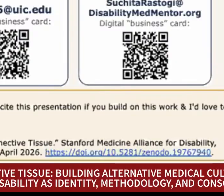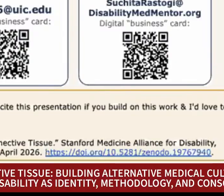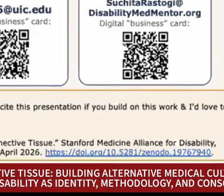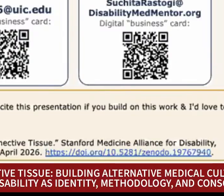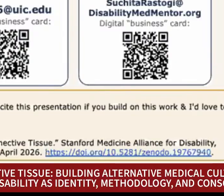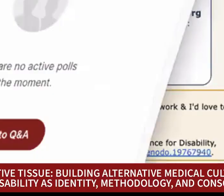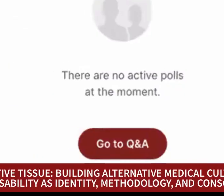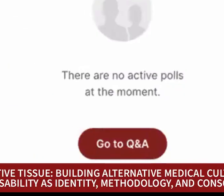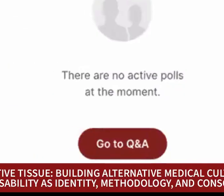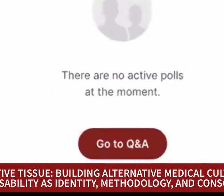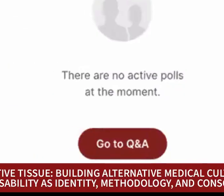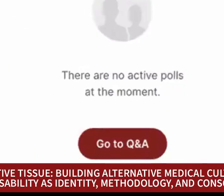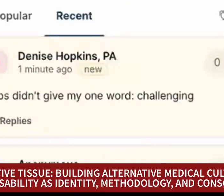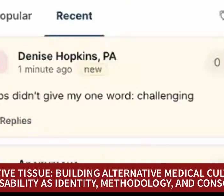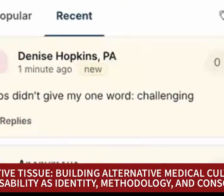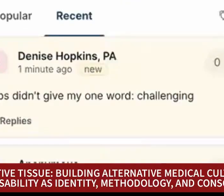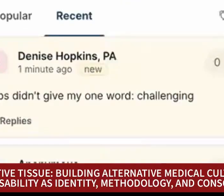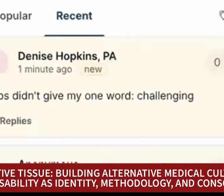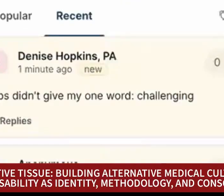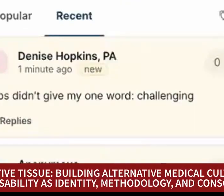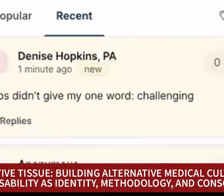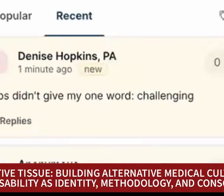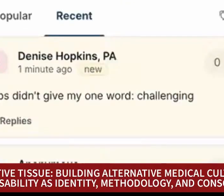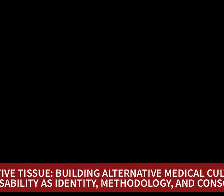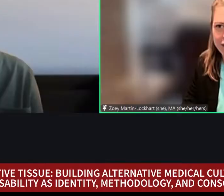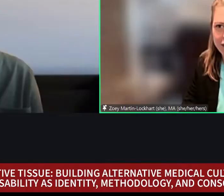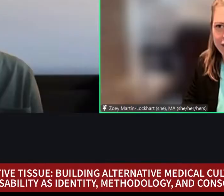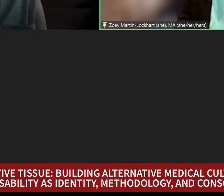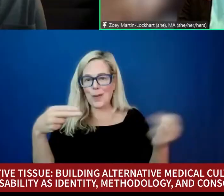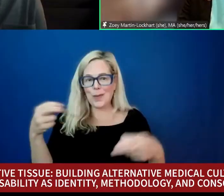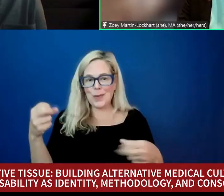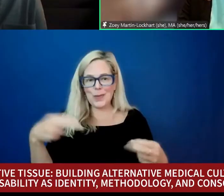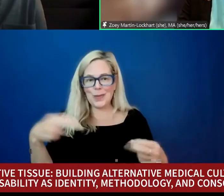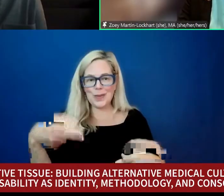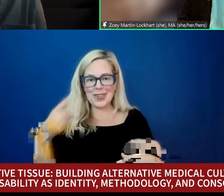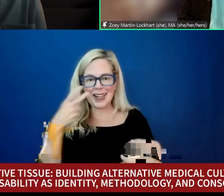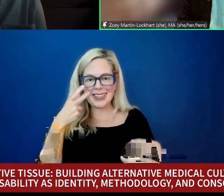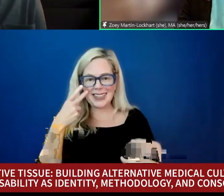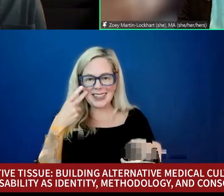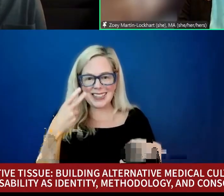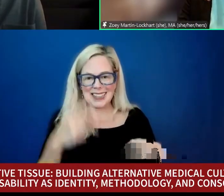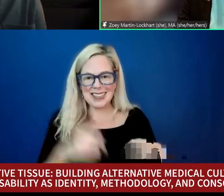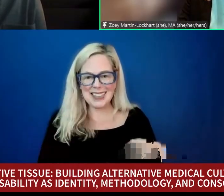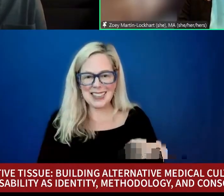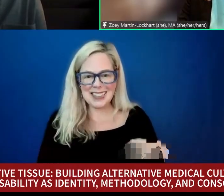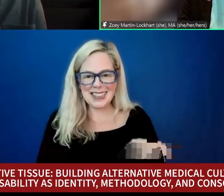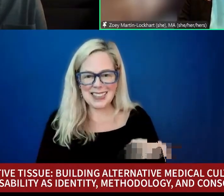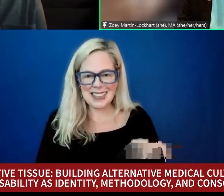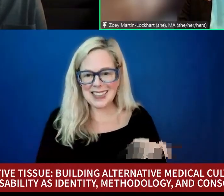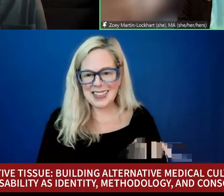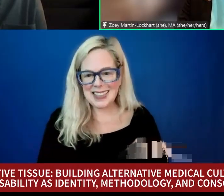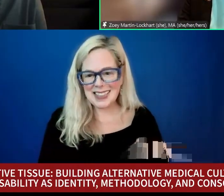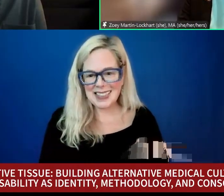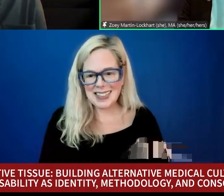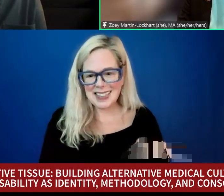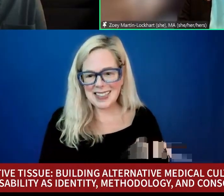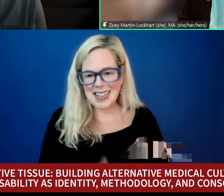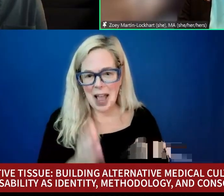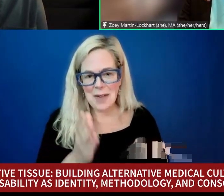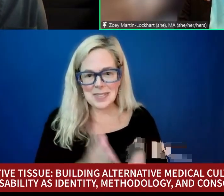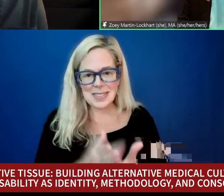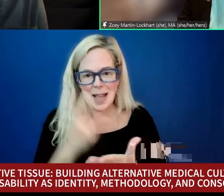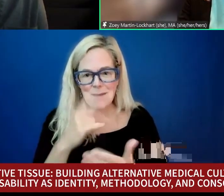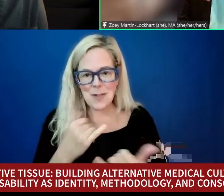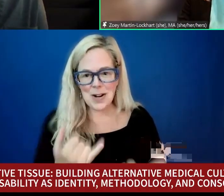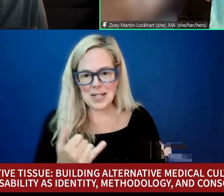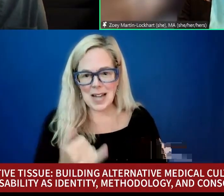word cloud working as well. I will stop this share for now